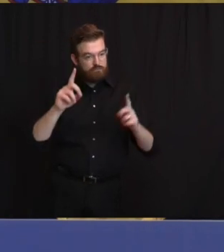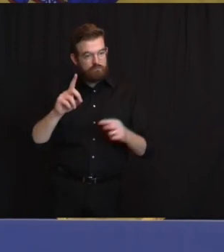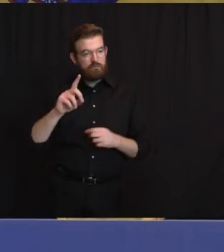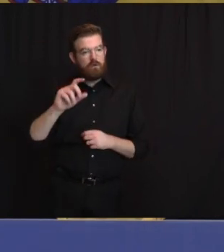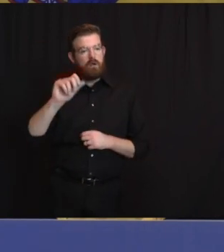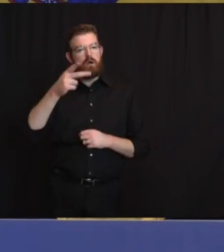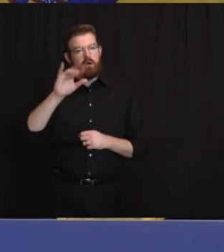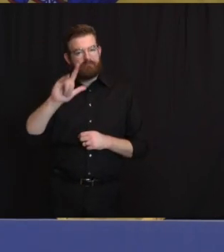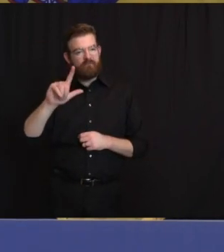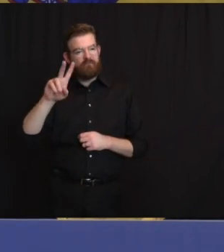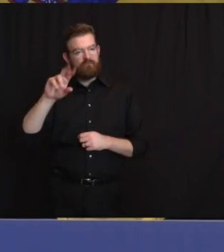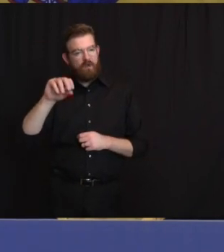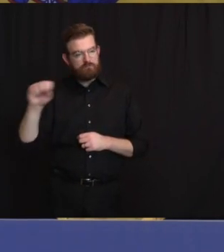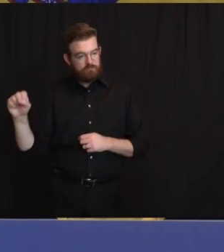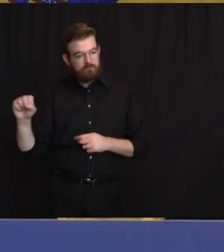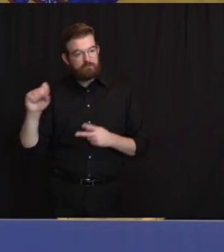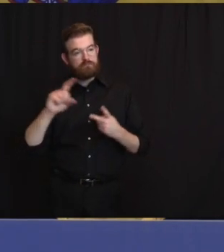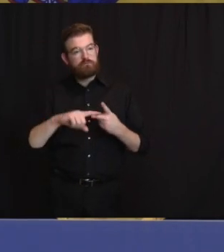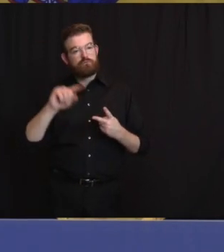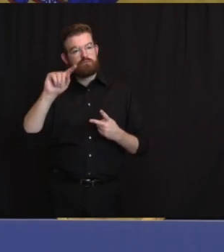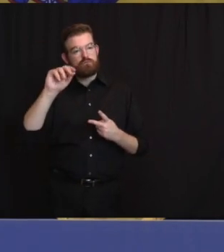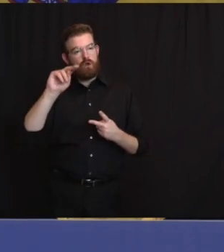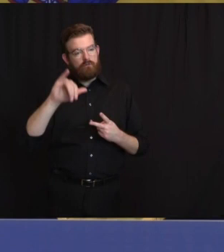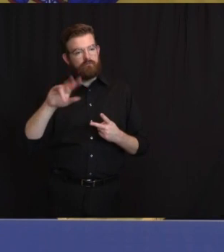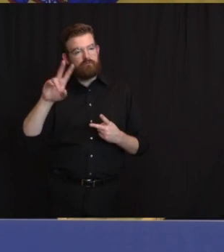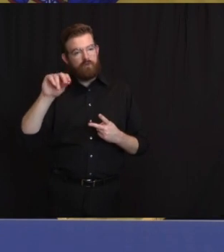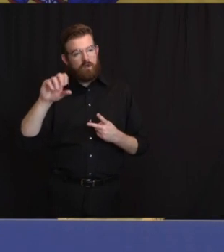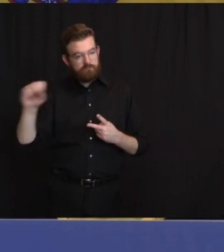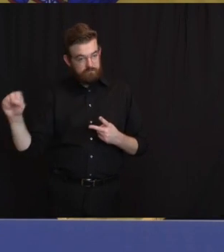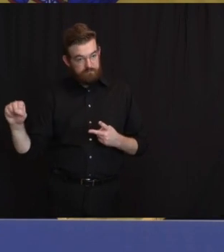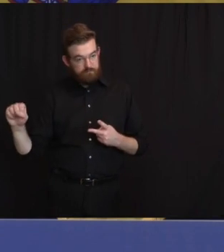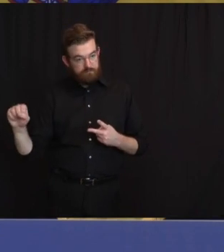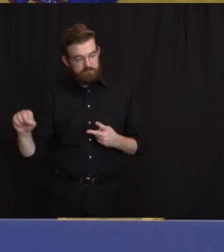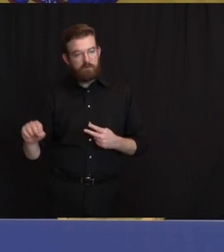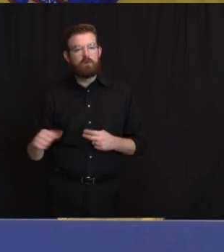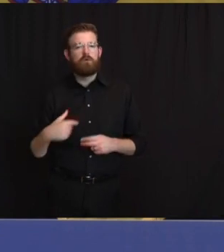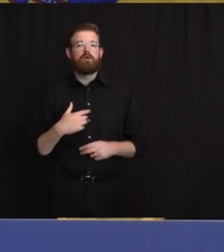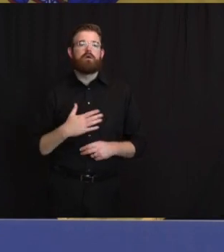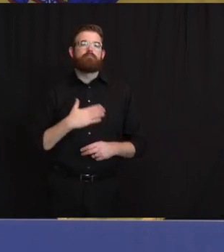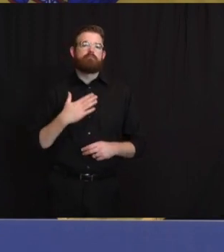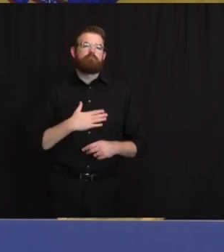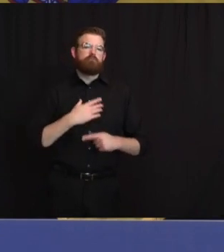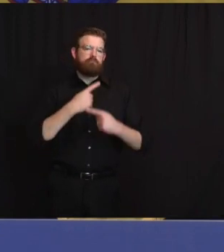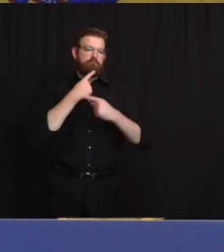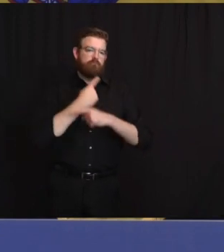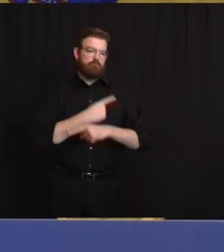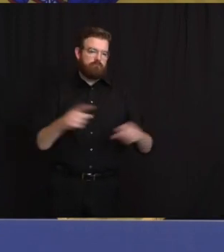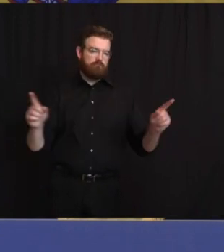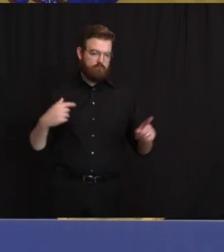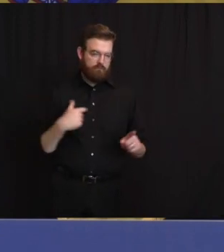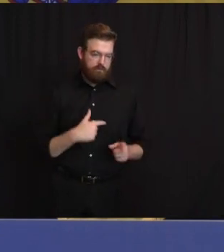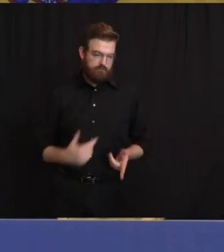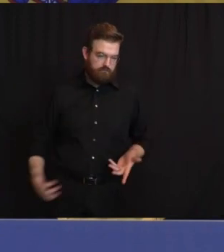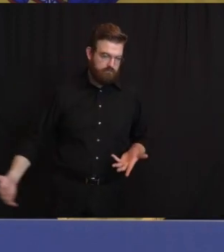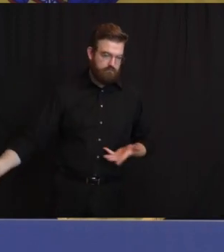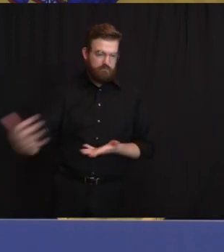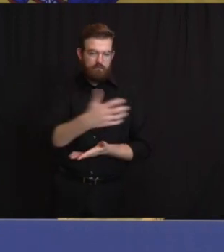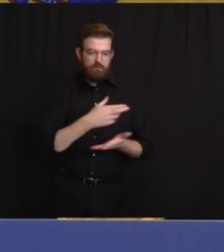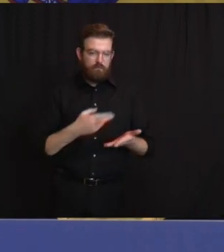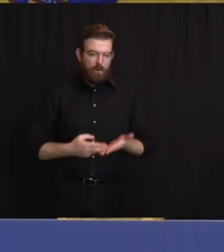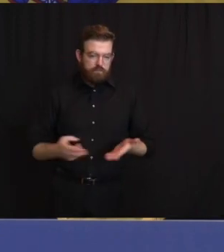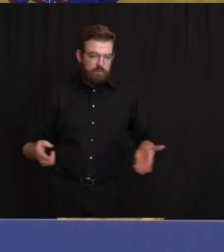Tony Voss, and many others, to make the announcement that we had pulled together the resources and also plead